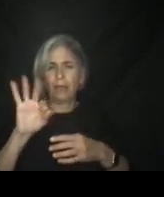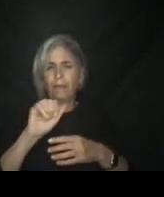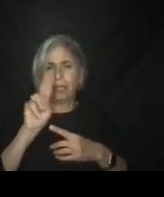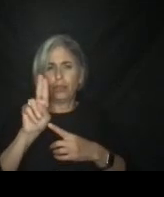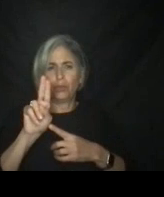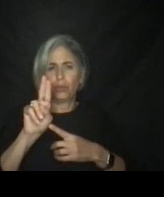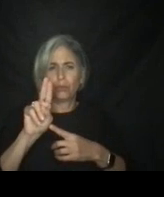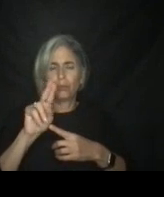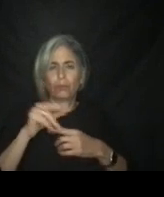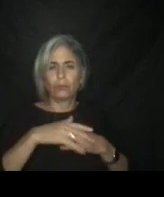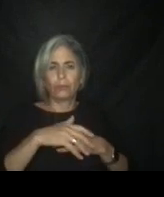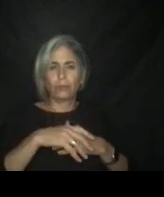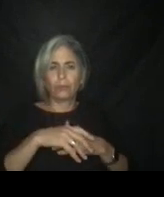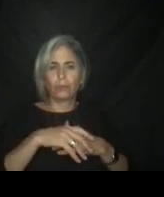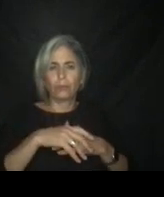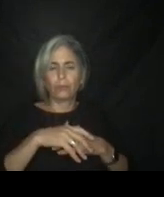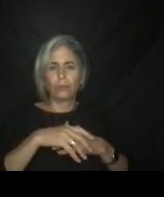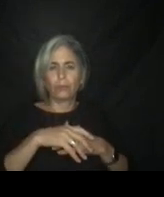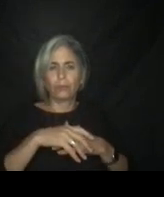please.